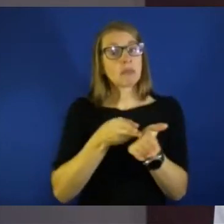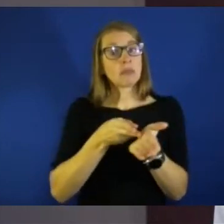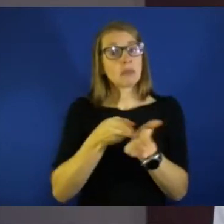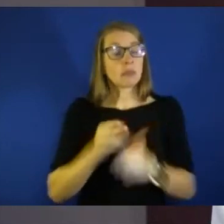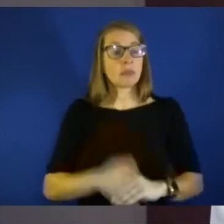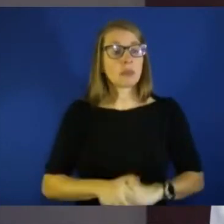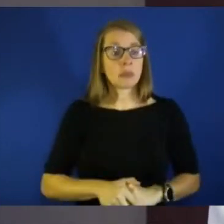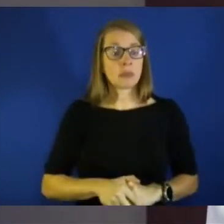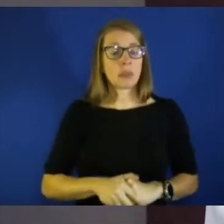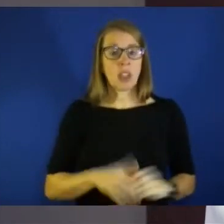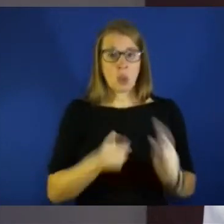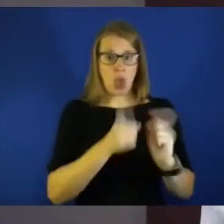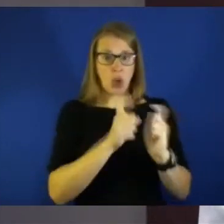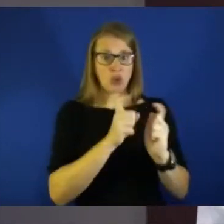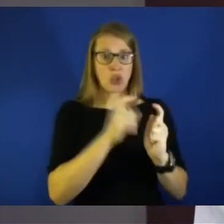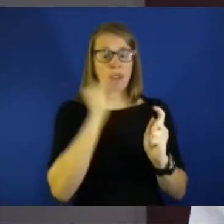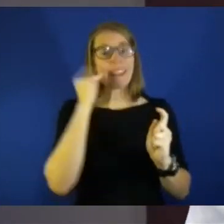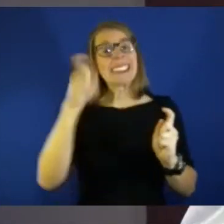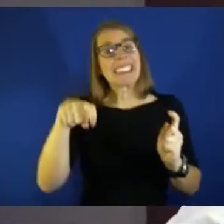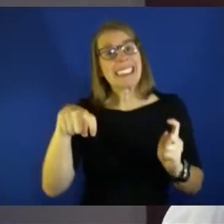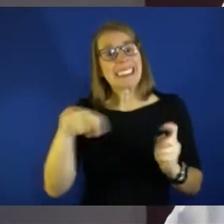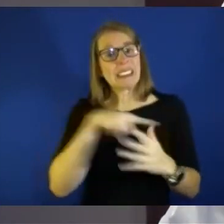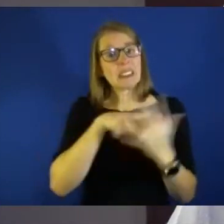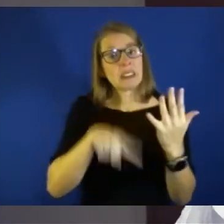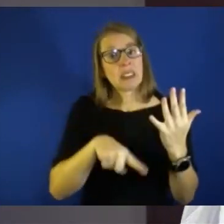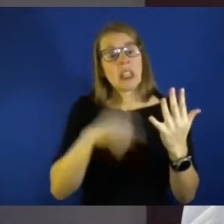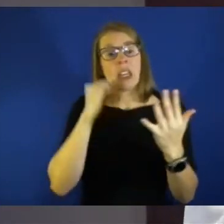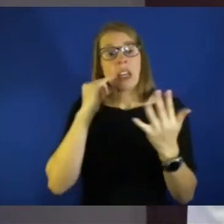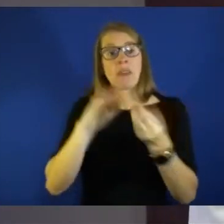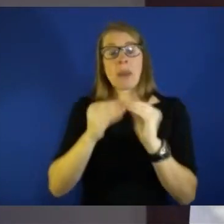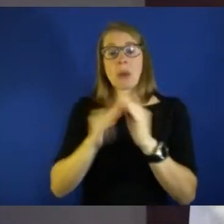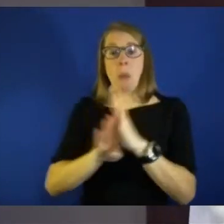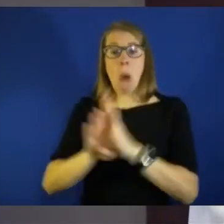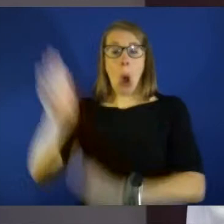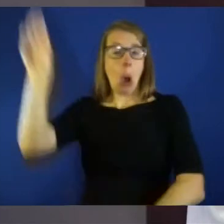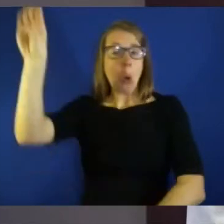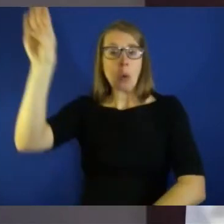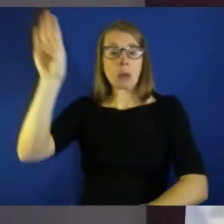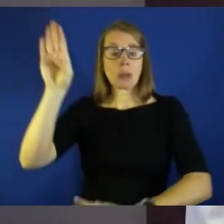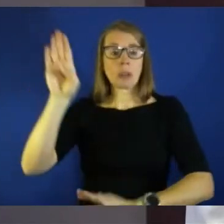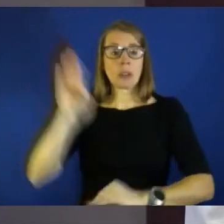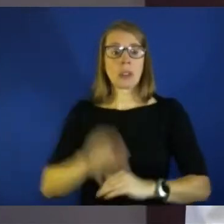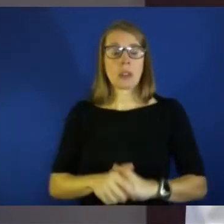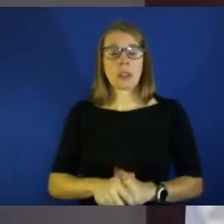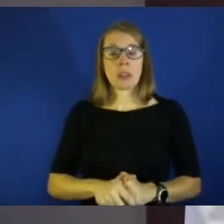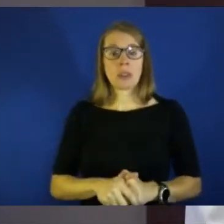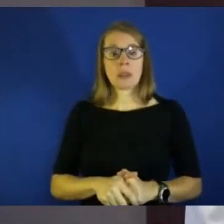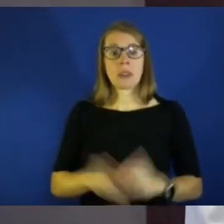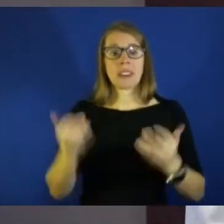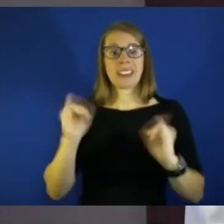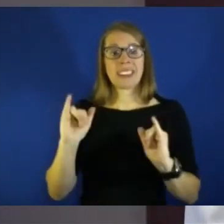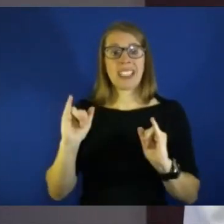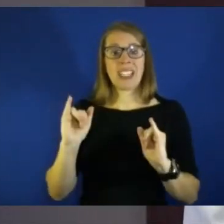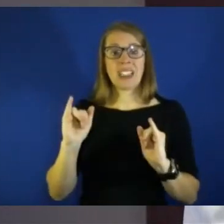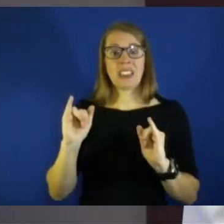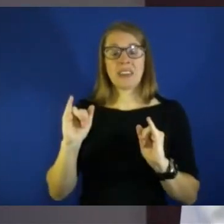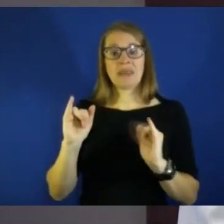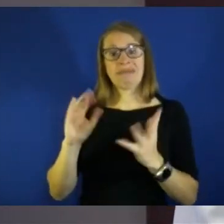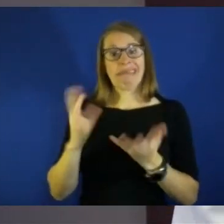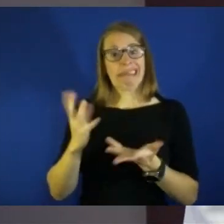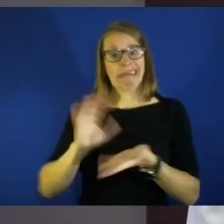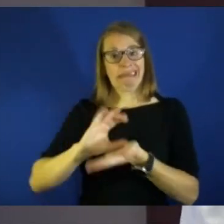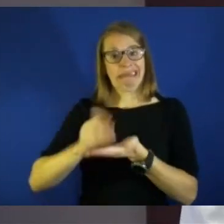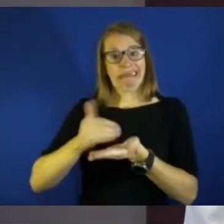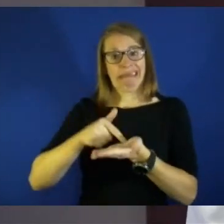them when we need to. So when the numbers go way up, we still only have the same amount of capacity, so we can only